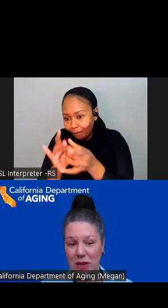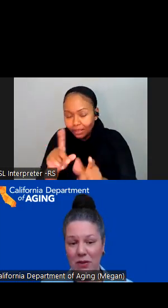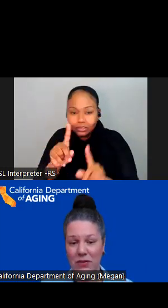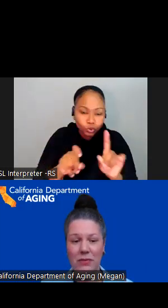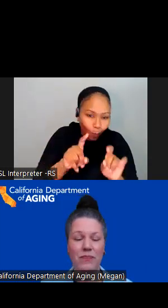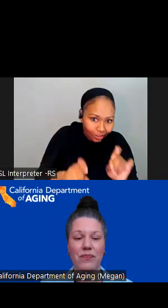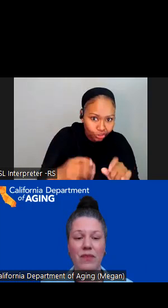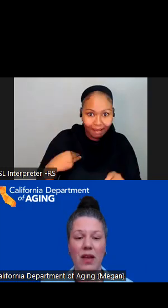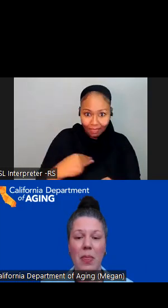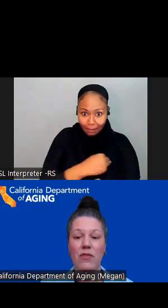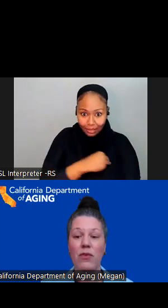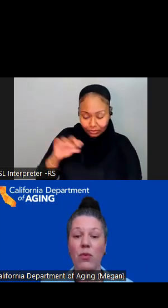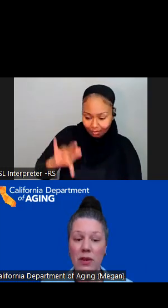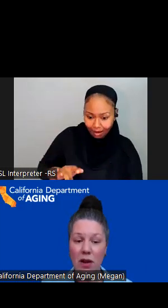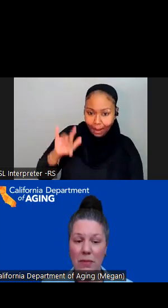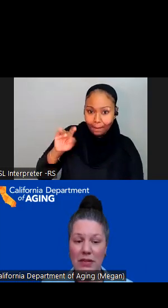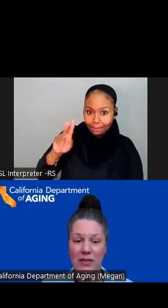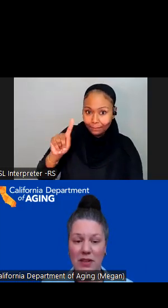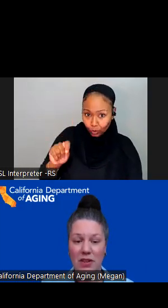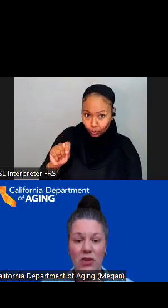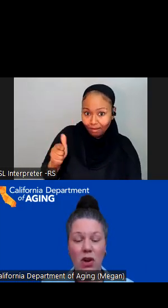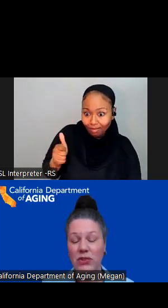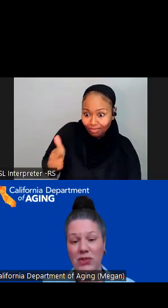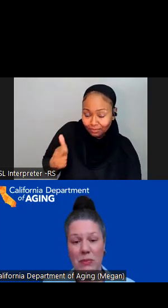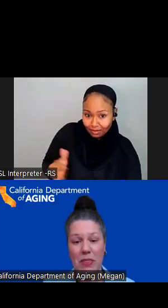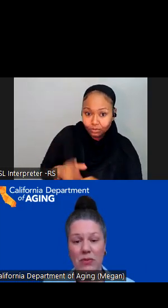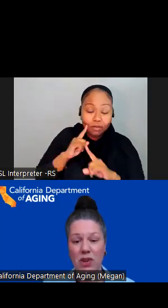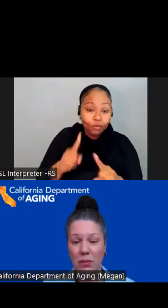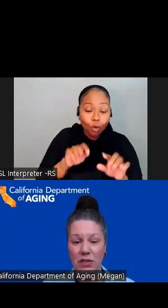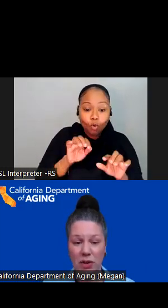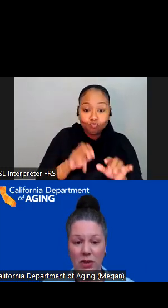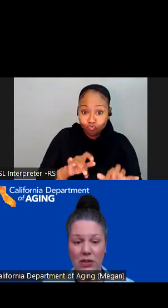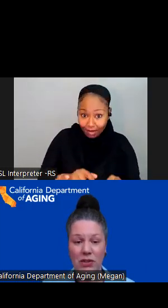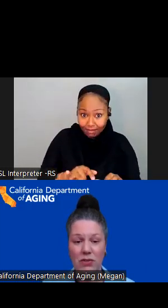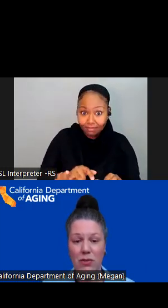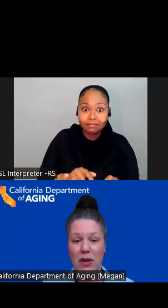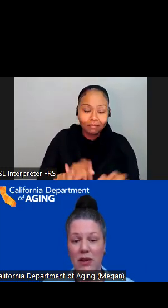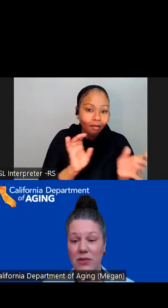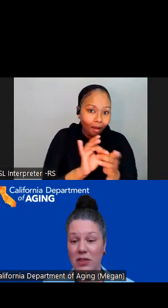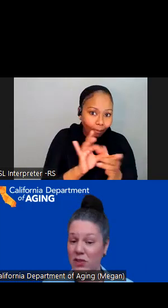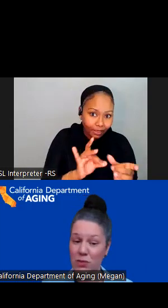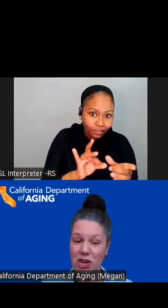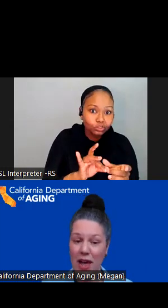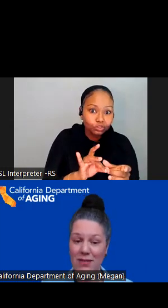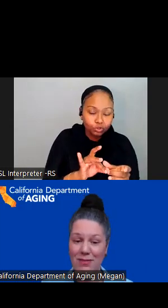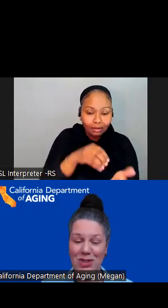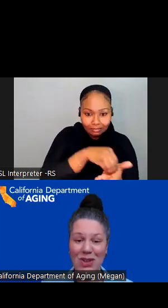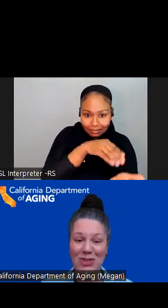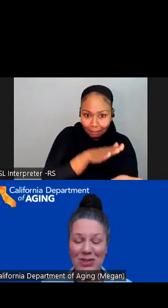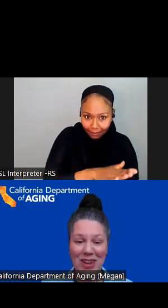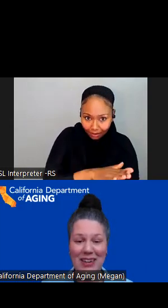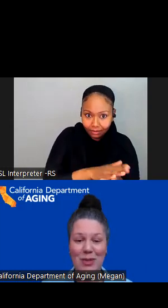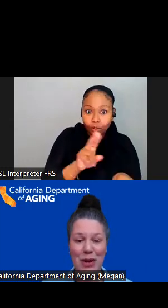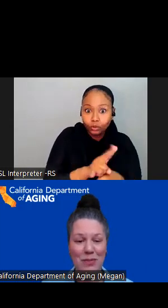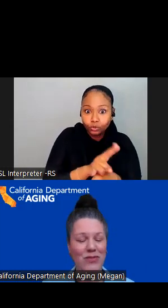unmute themselves. And then for written comments, you can also submit those comments and questions through the meeting using the Zoom chat, which is